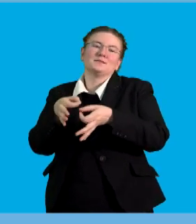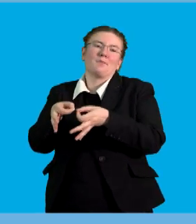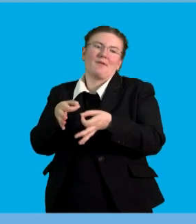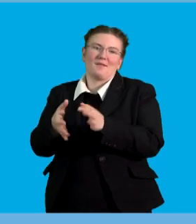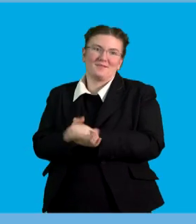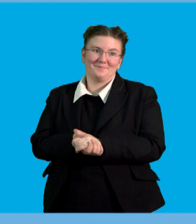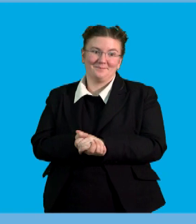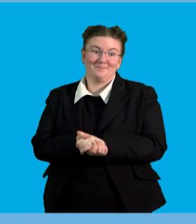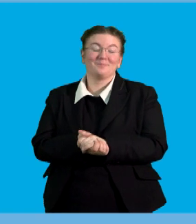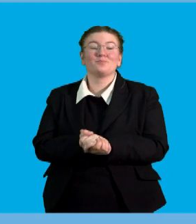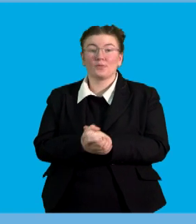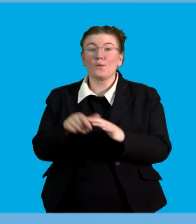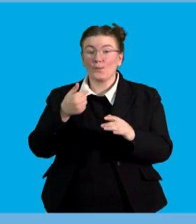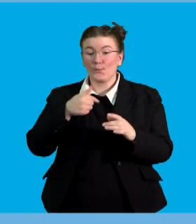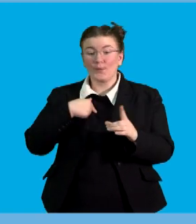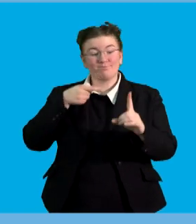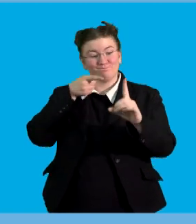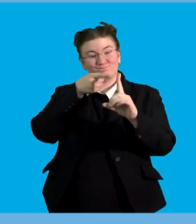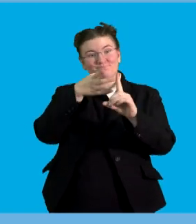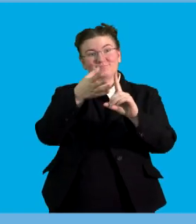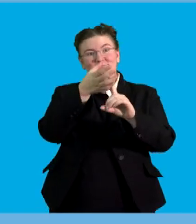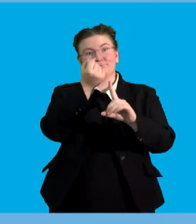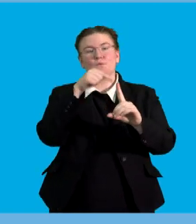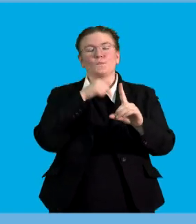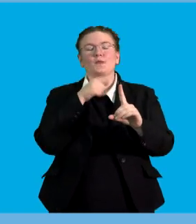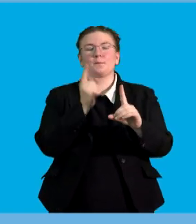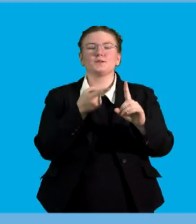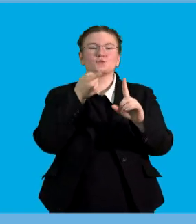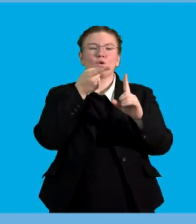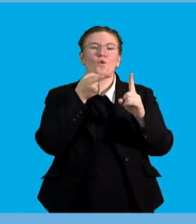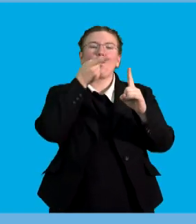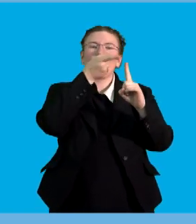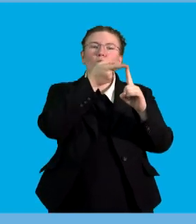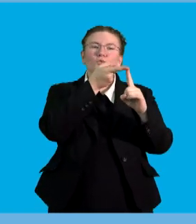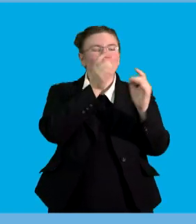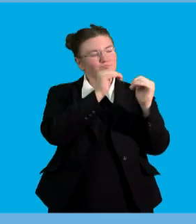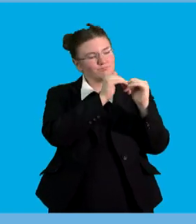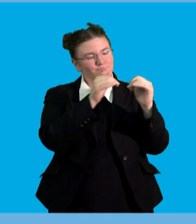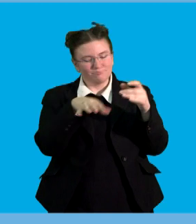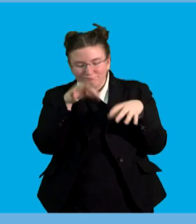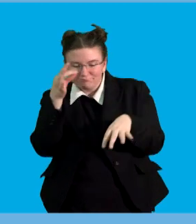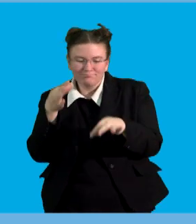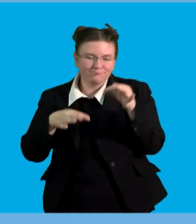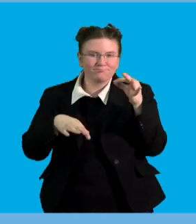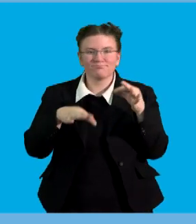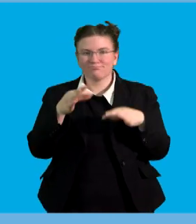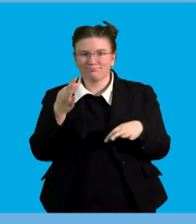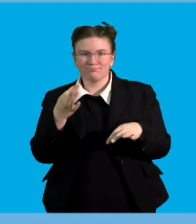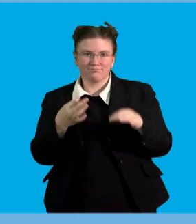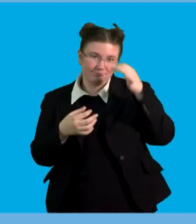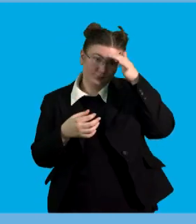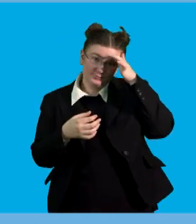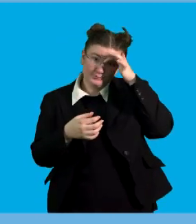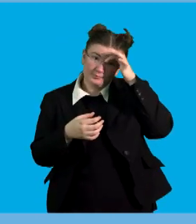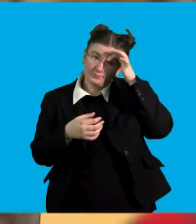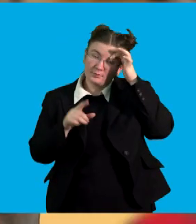then, in order for us to be able to achieve our targets, we need to break those goals into small concepts that we can be able to